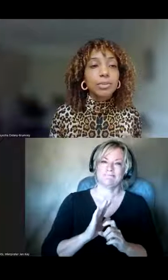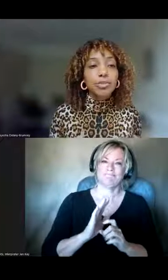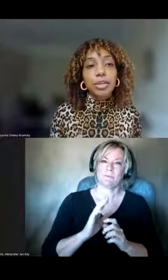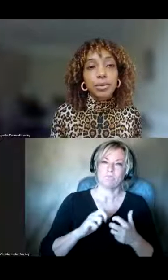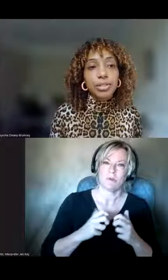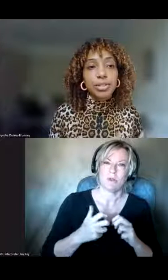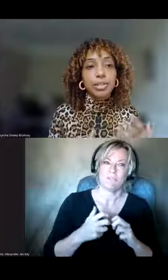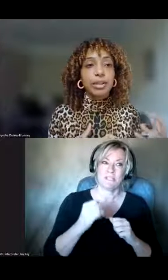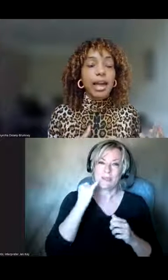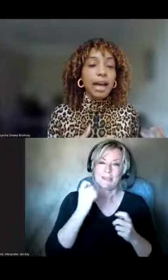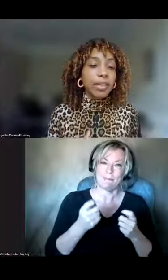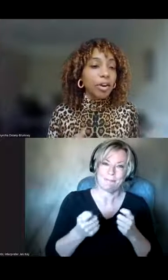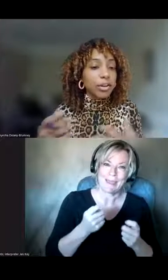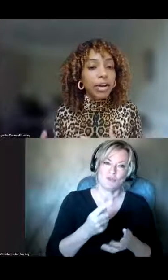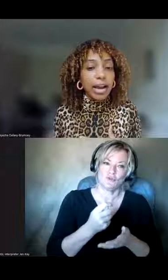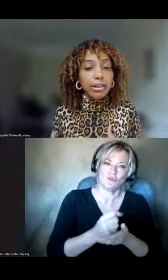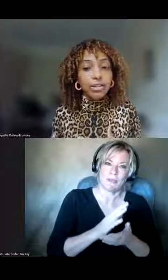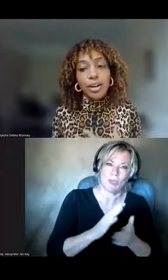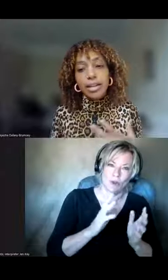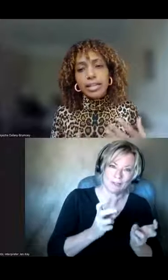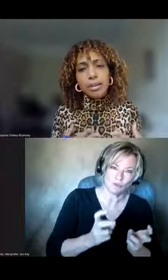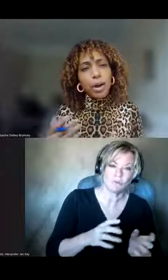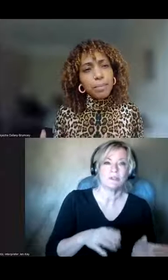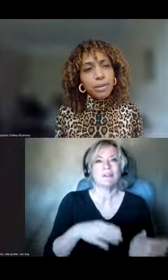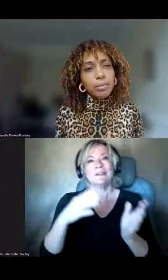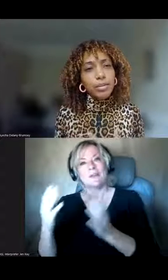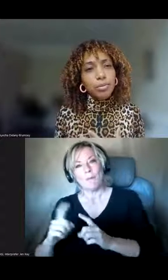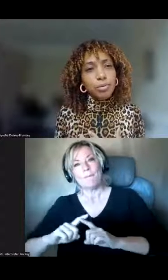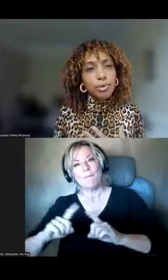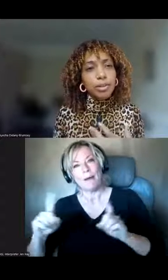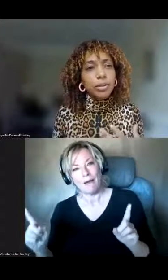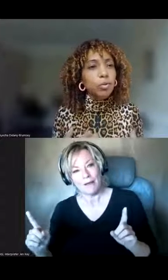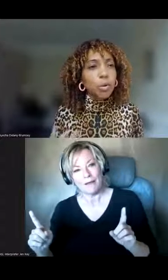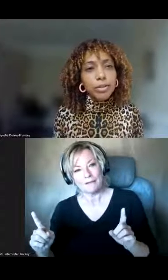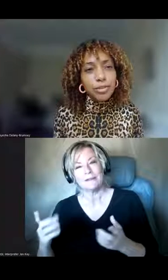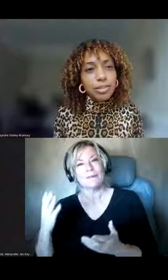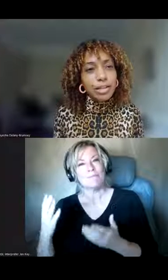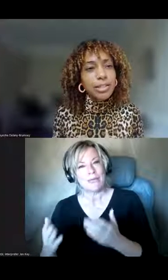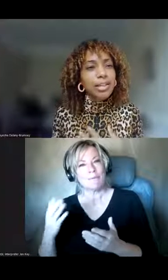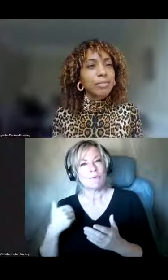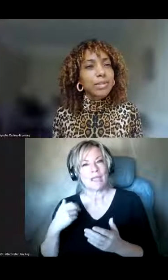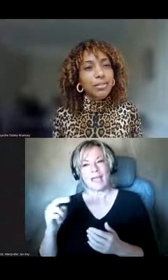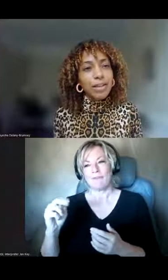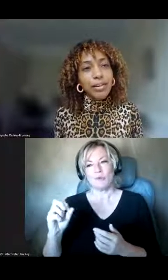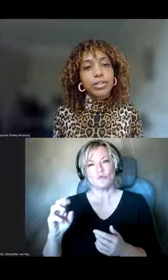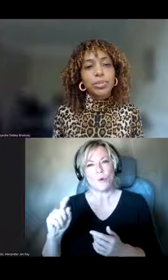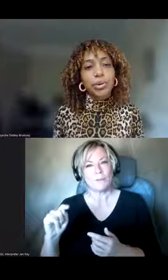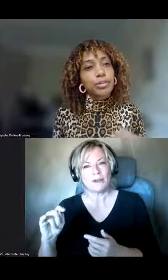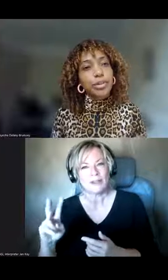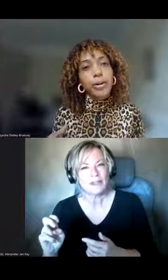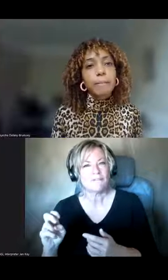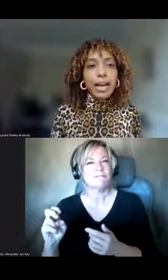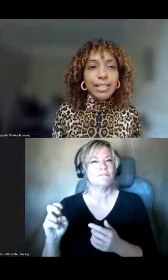manageable, treatable, and then on the other hand, is it priming youth with some normative distress to think of themselves as having a disorder?